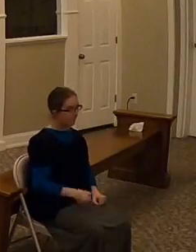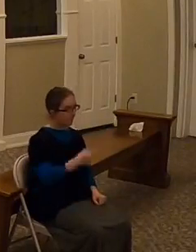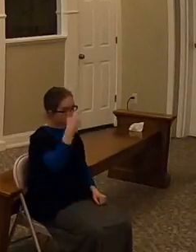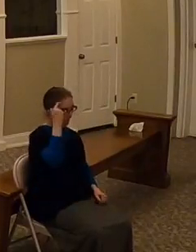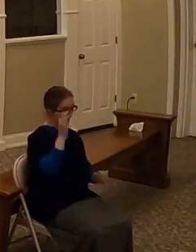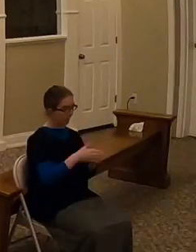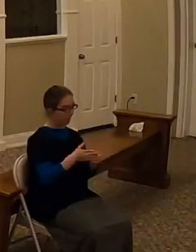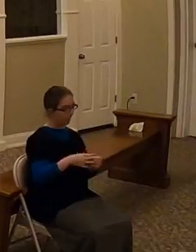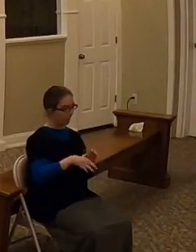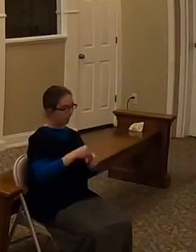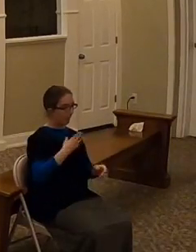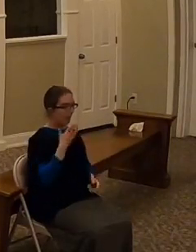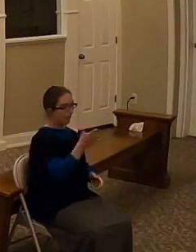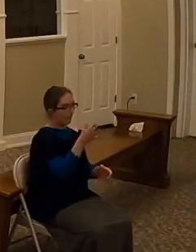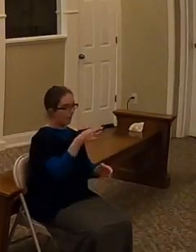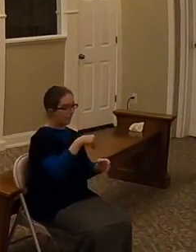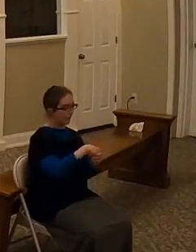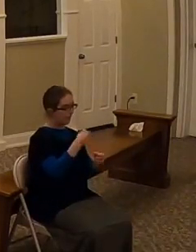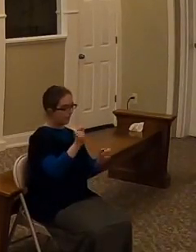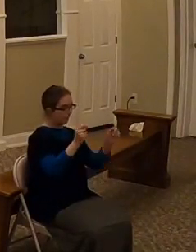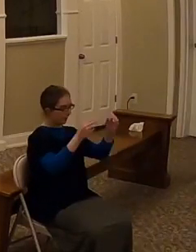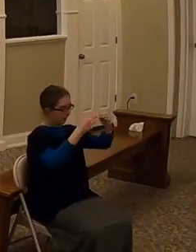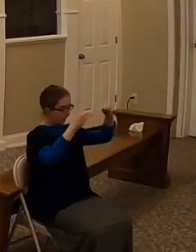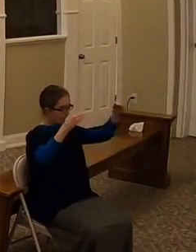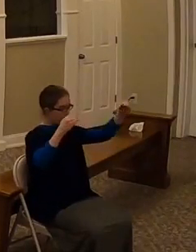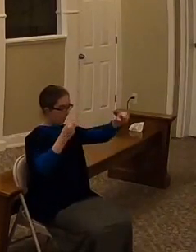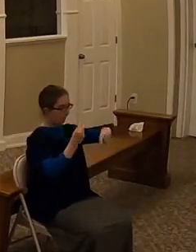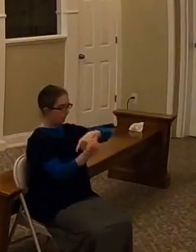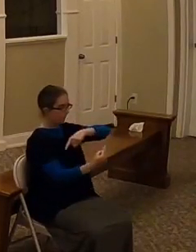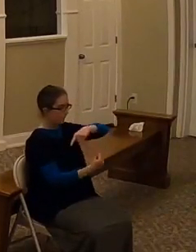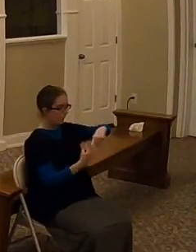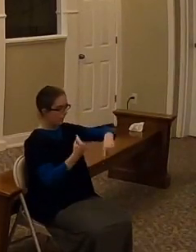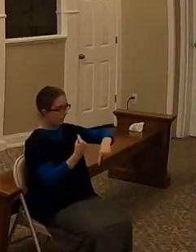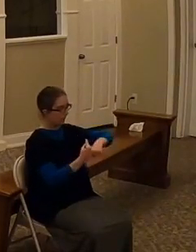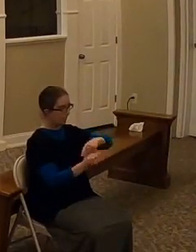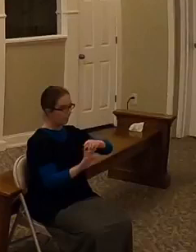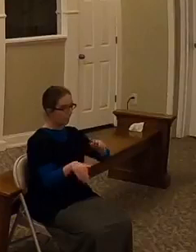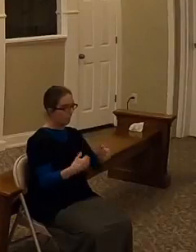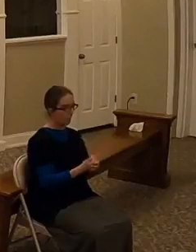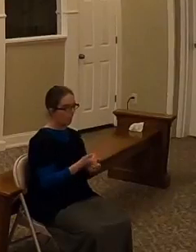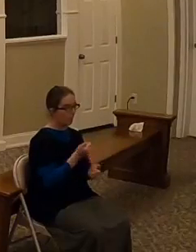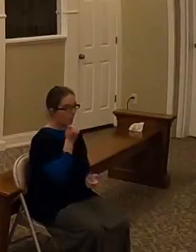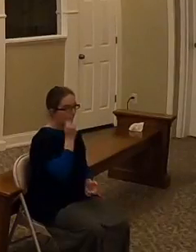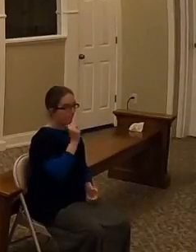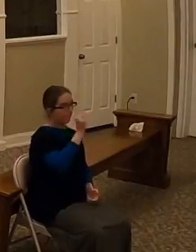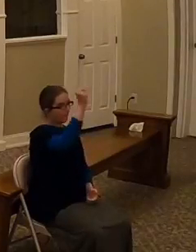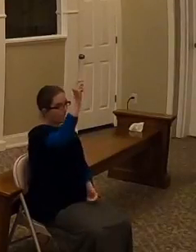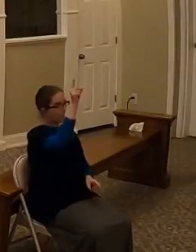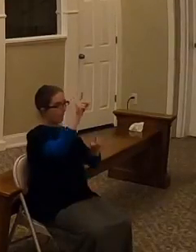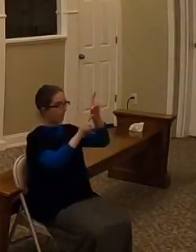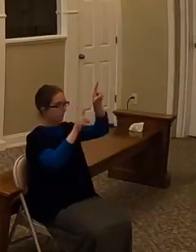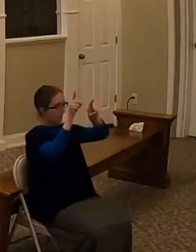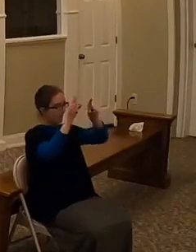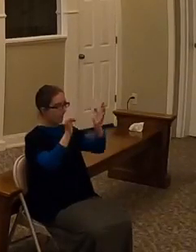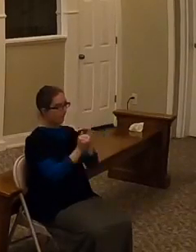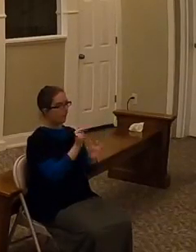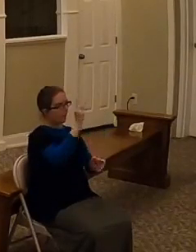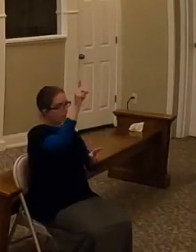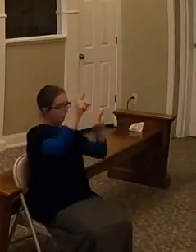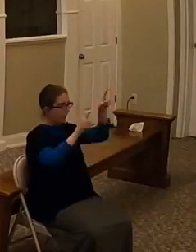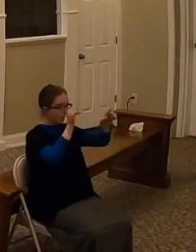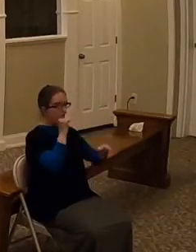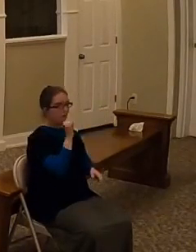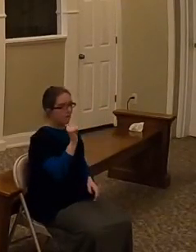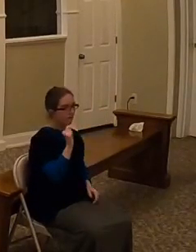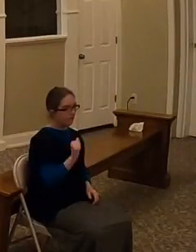Because everything out there in the sky revolves around the North Star. The whole mess does. And so that North Star is